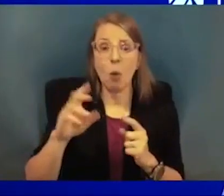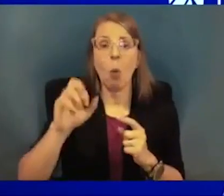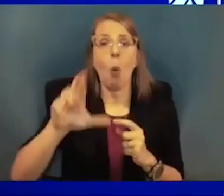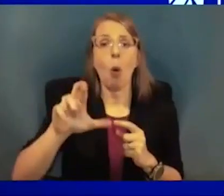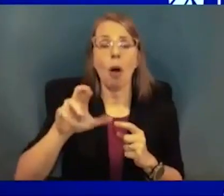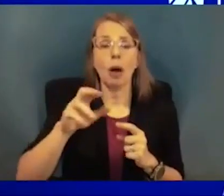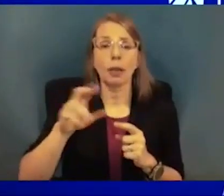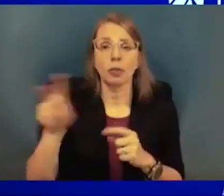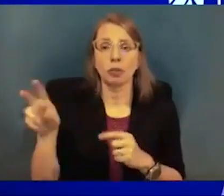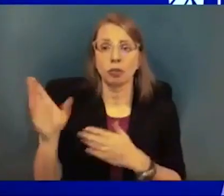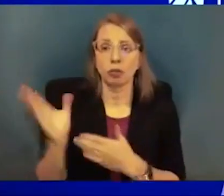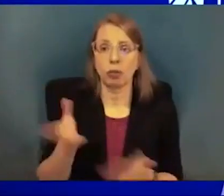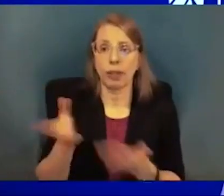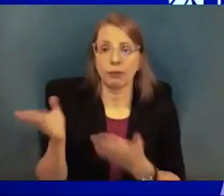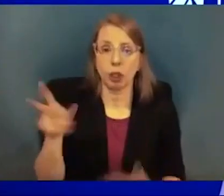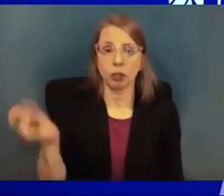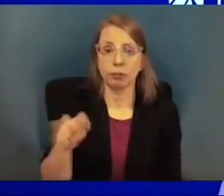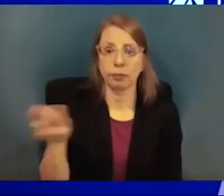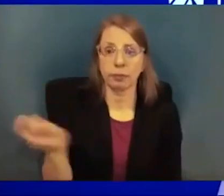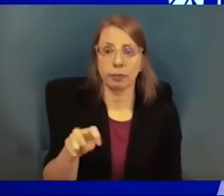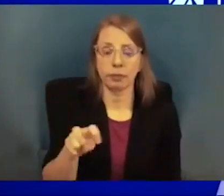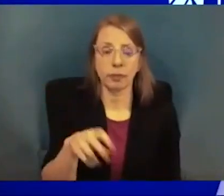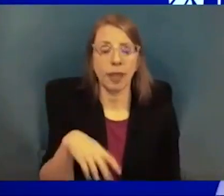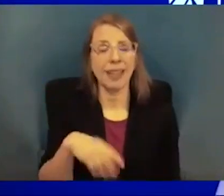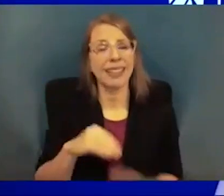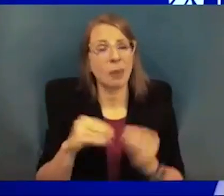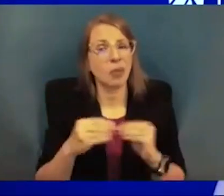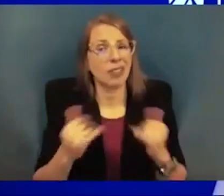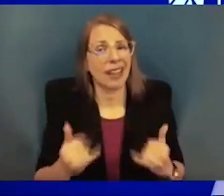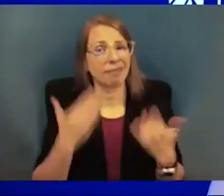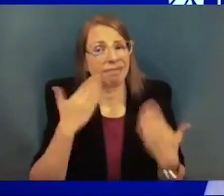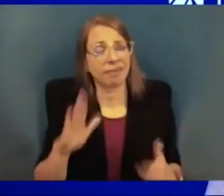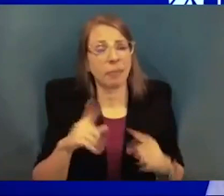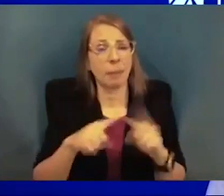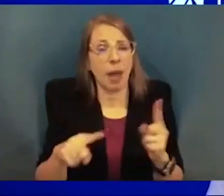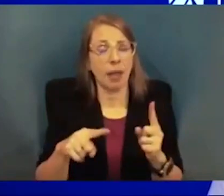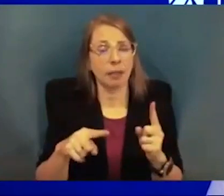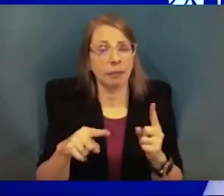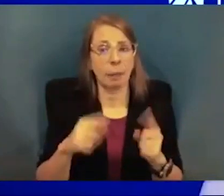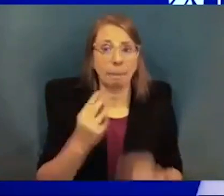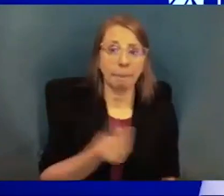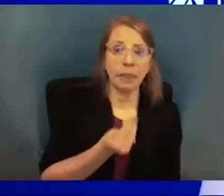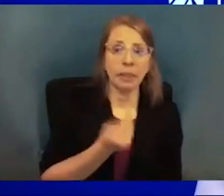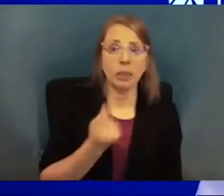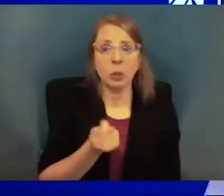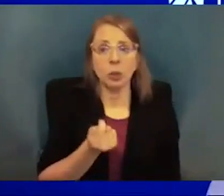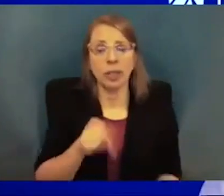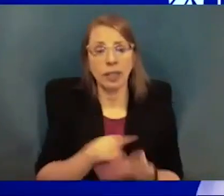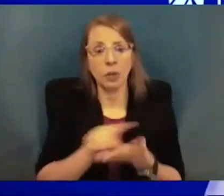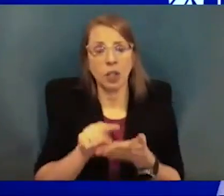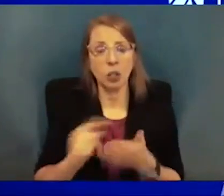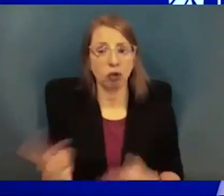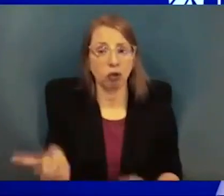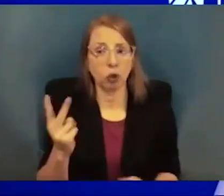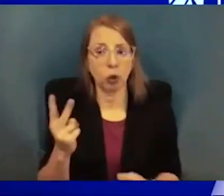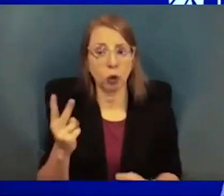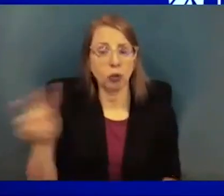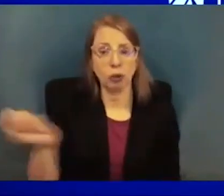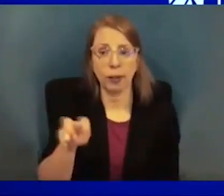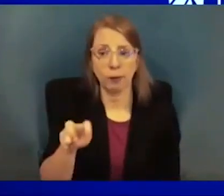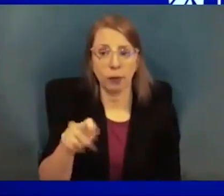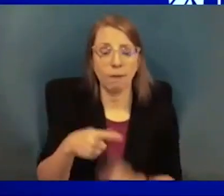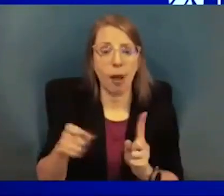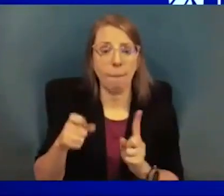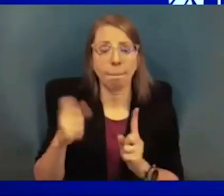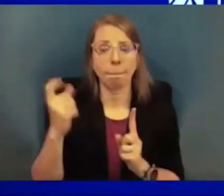seen the numbers from today as far as that goes, but earlier in the week, we had only 2 that were transferred in from outside